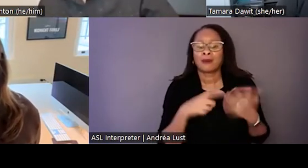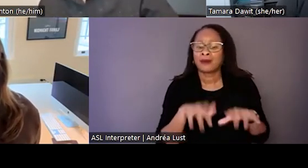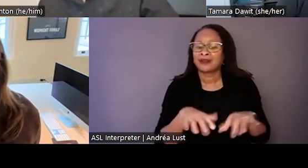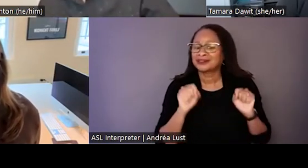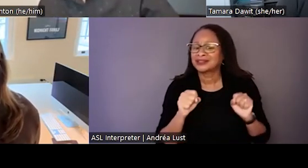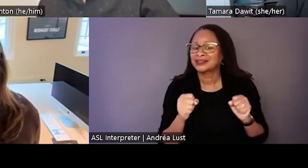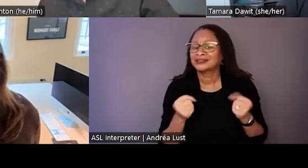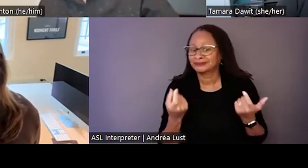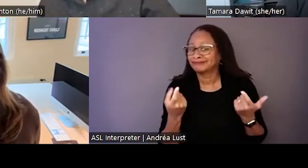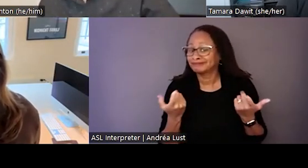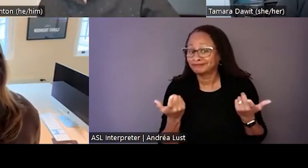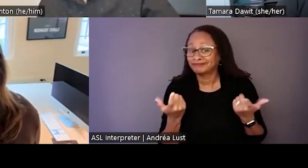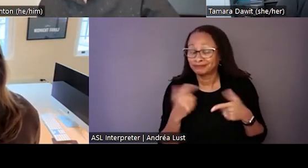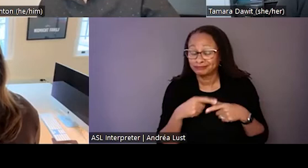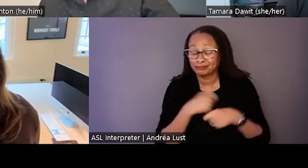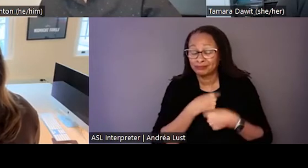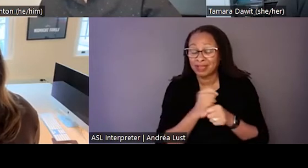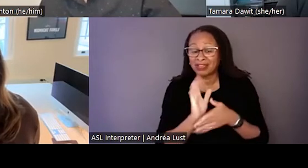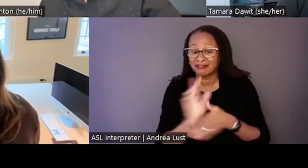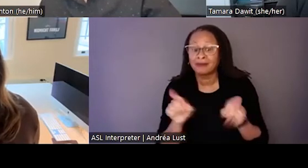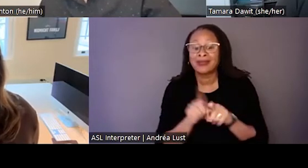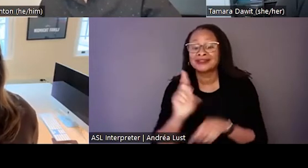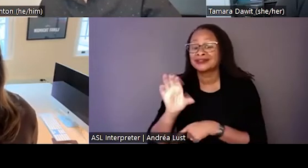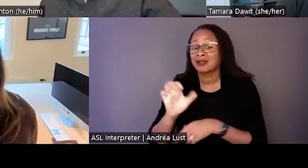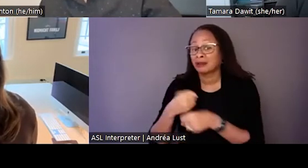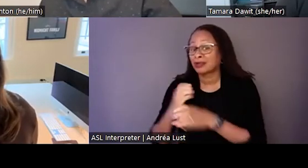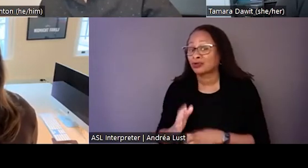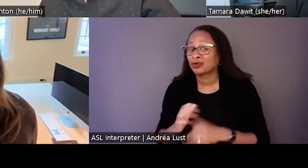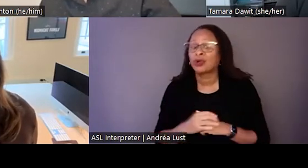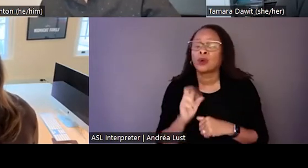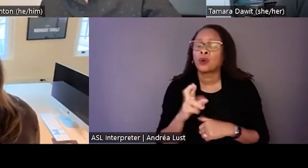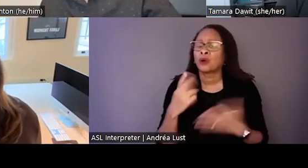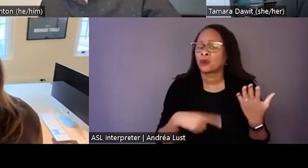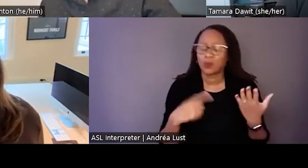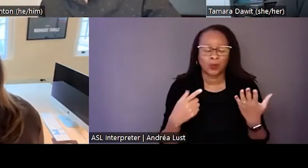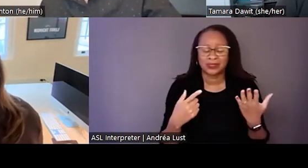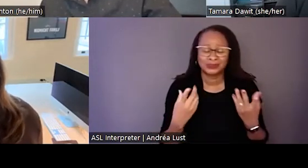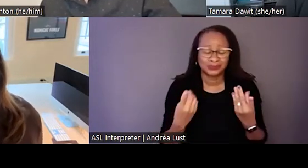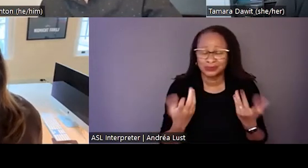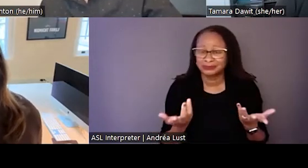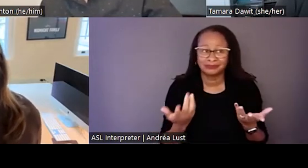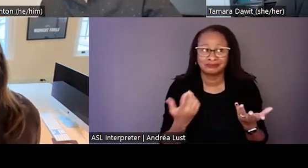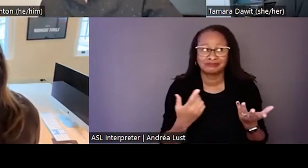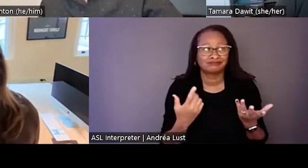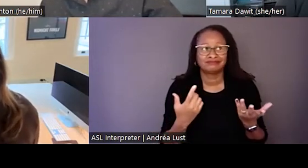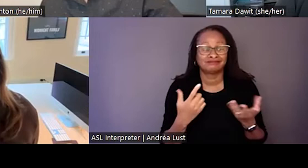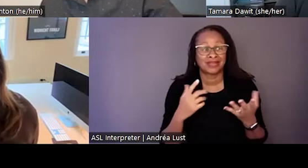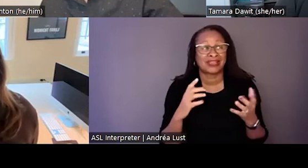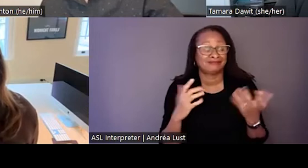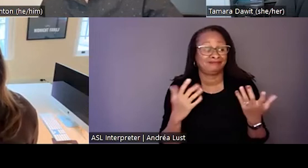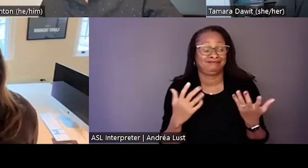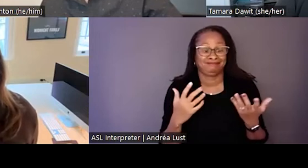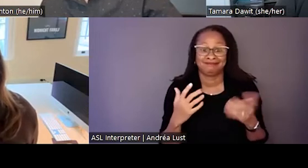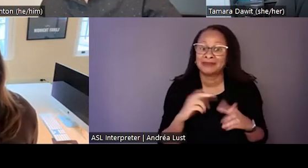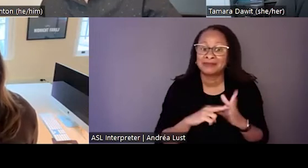make a film as a documentary maker, or what it takes to decide about the